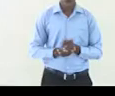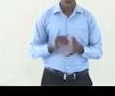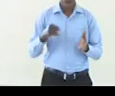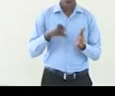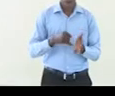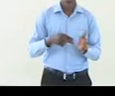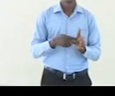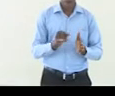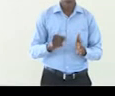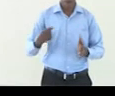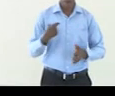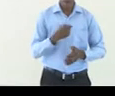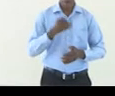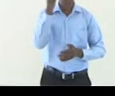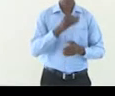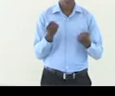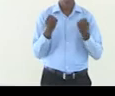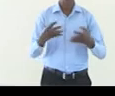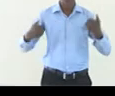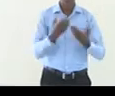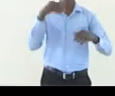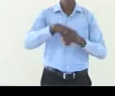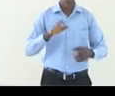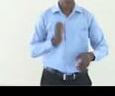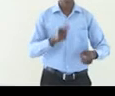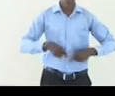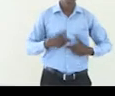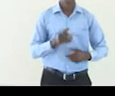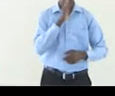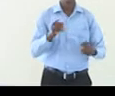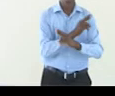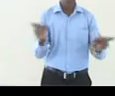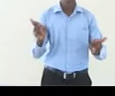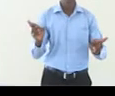It means that we will face many challenges in our life and we should be ready.